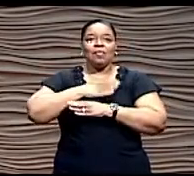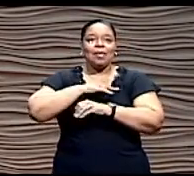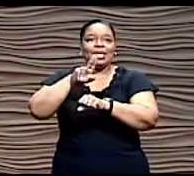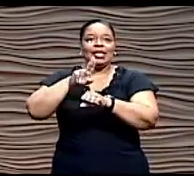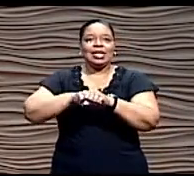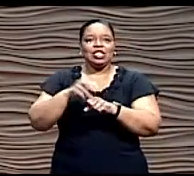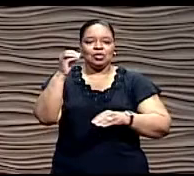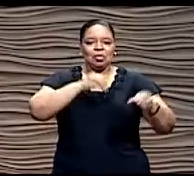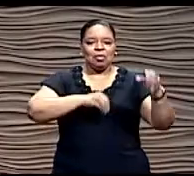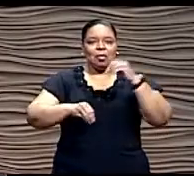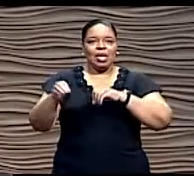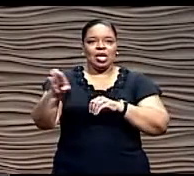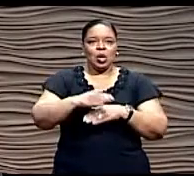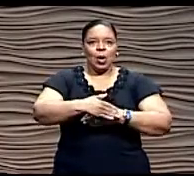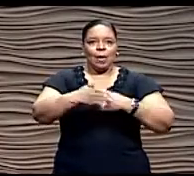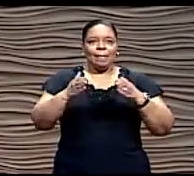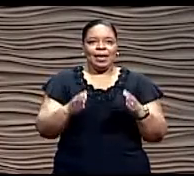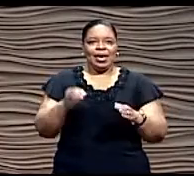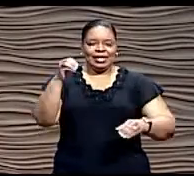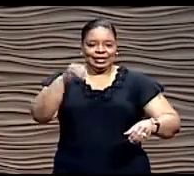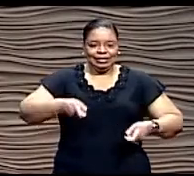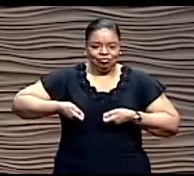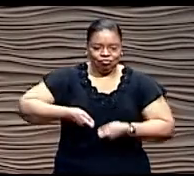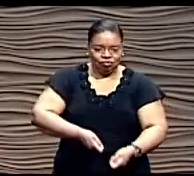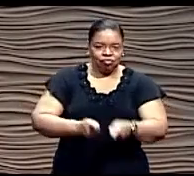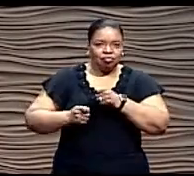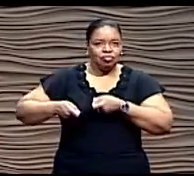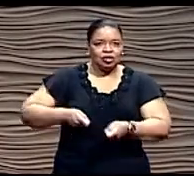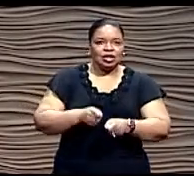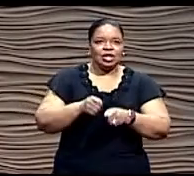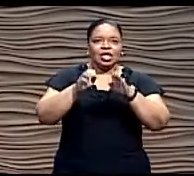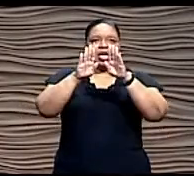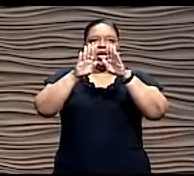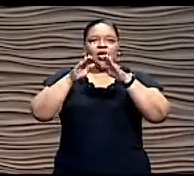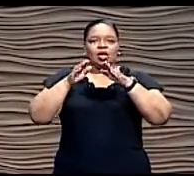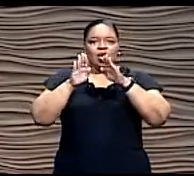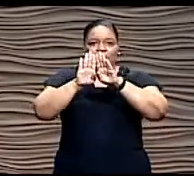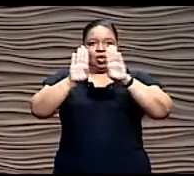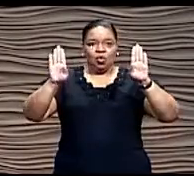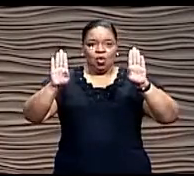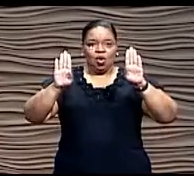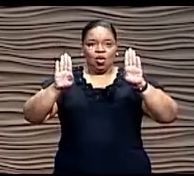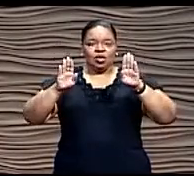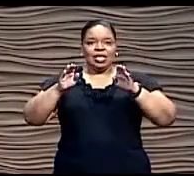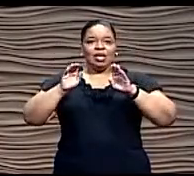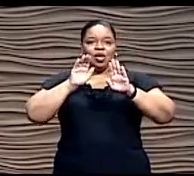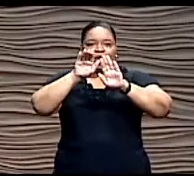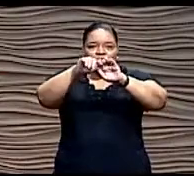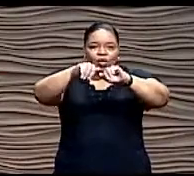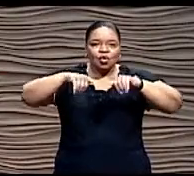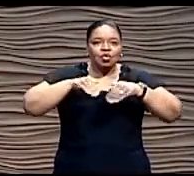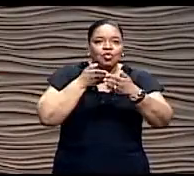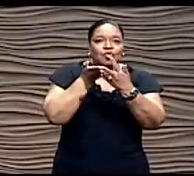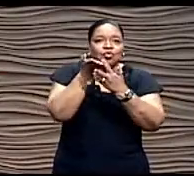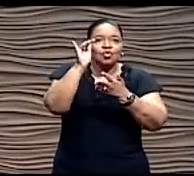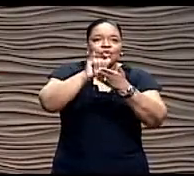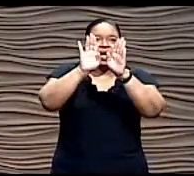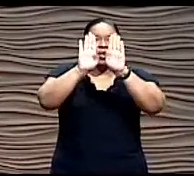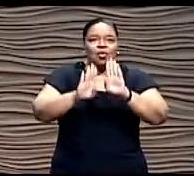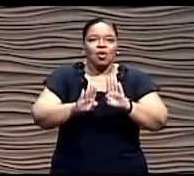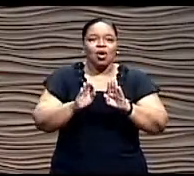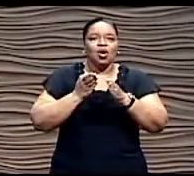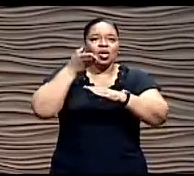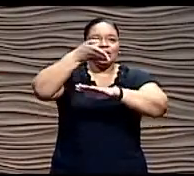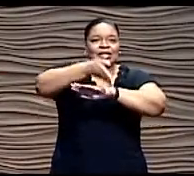Pack your tote bag, dig a hole in the wall, climb through it, and then go on the other side as a